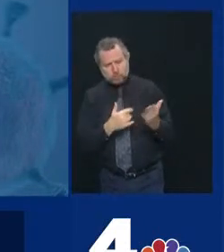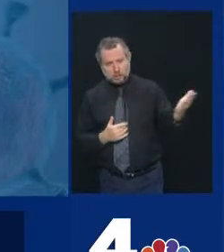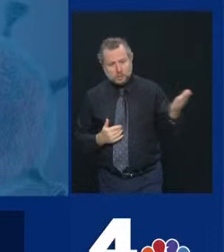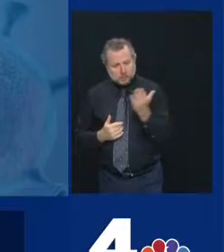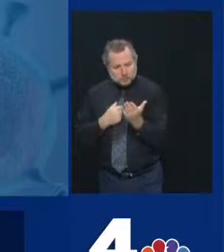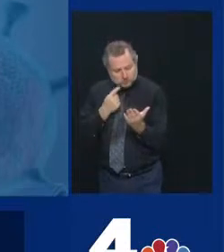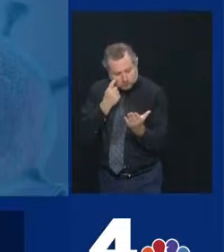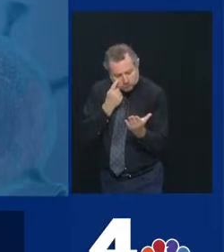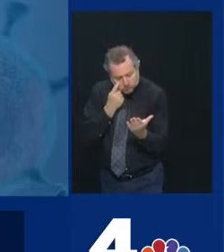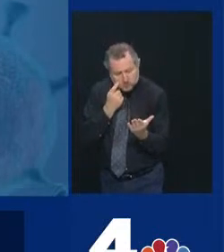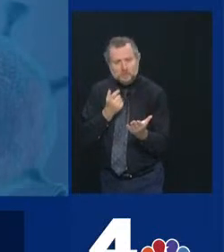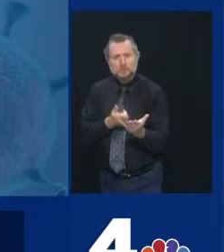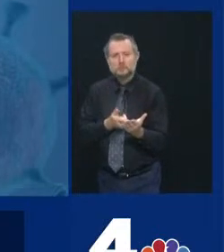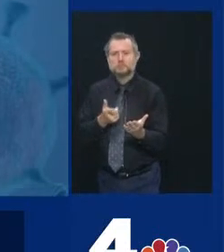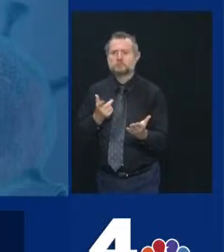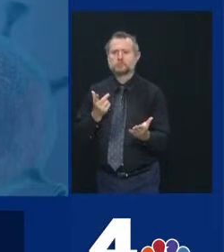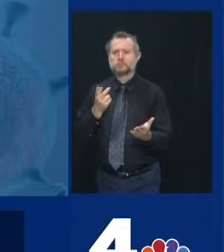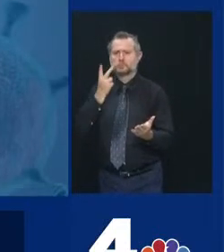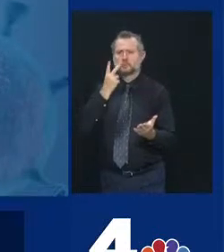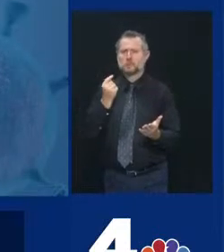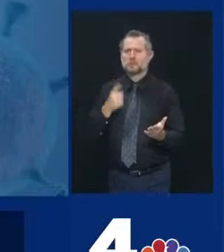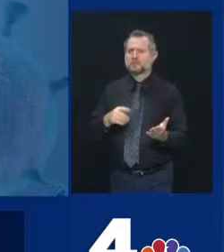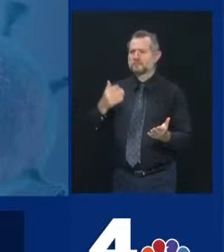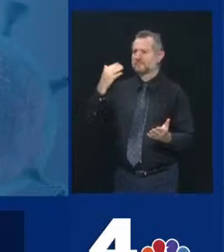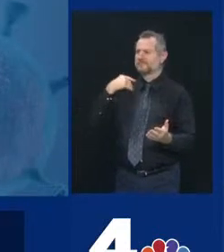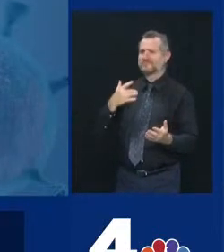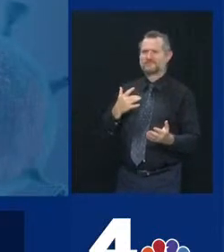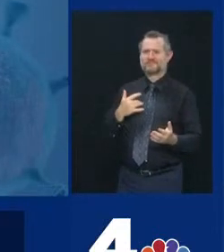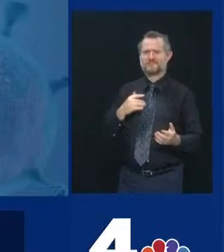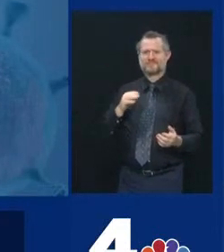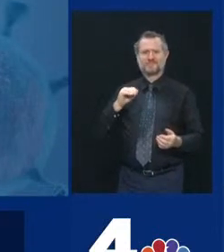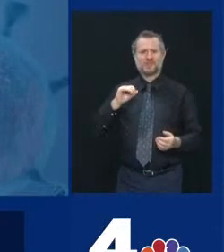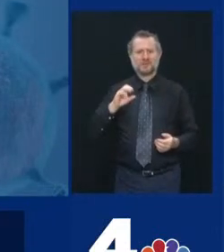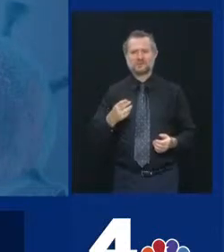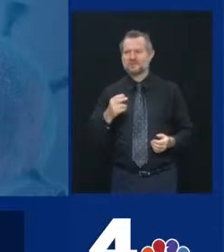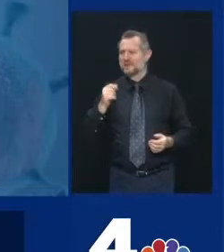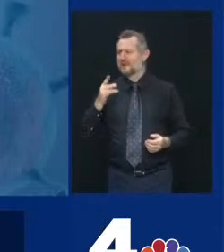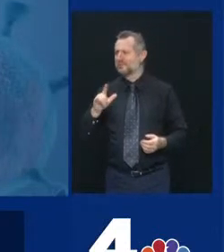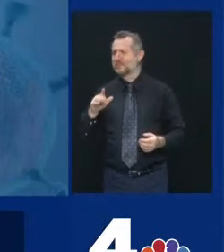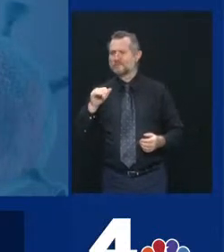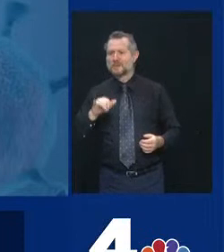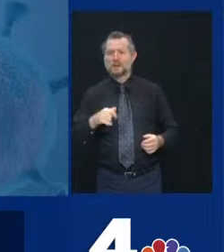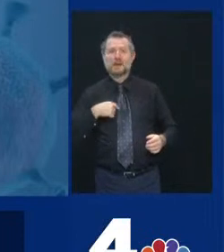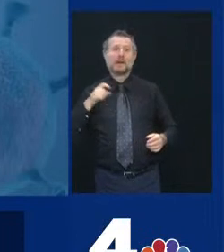Let's learn the lessons from the past 7 months.